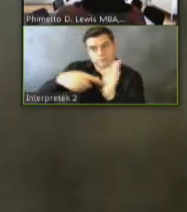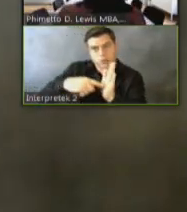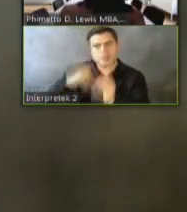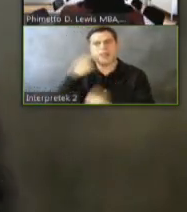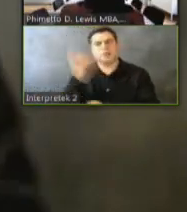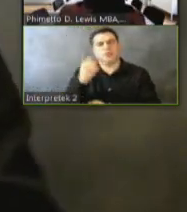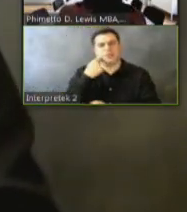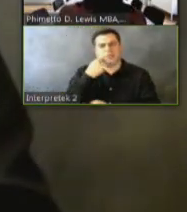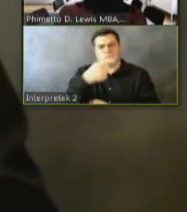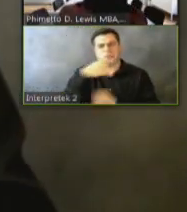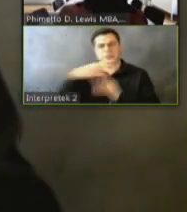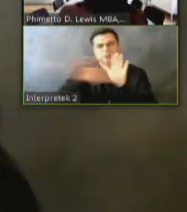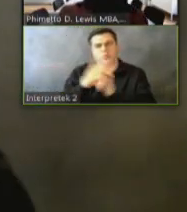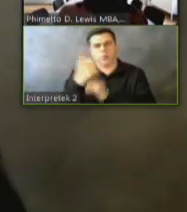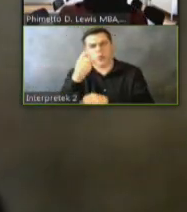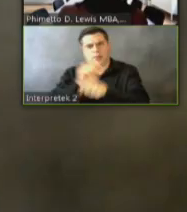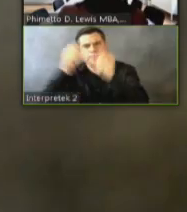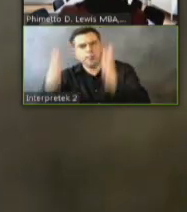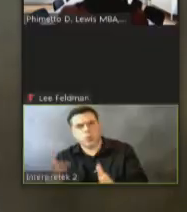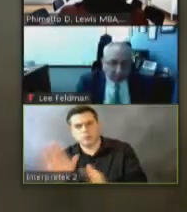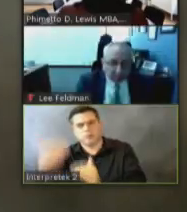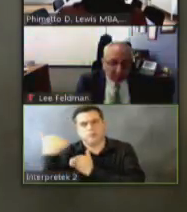policy review process for housing inequity.